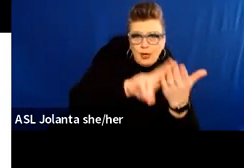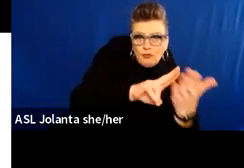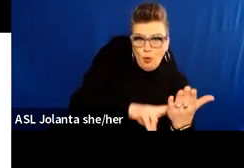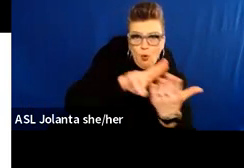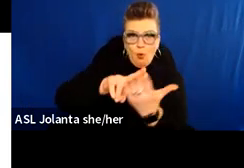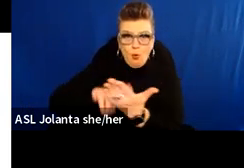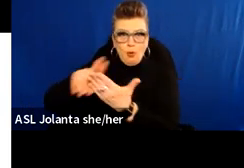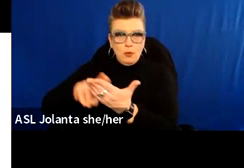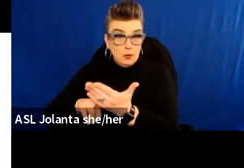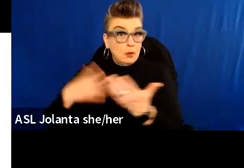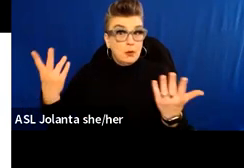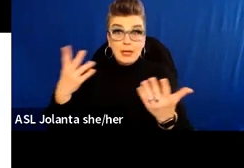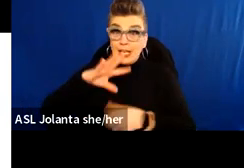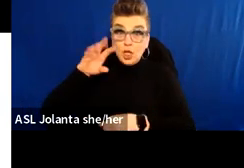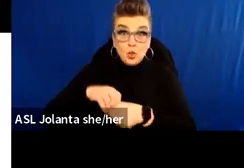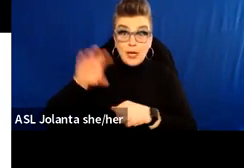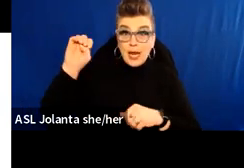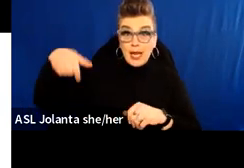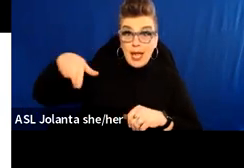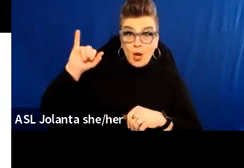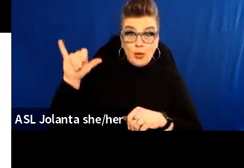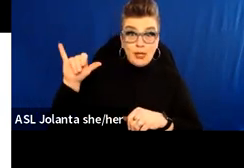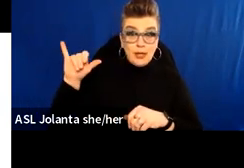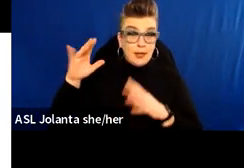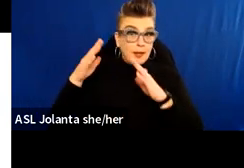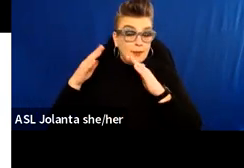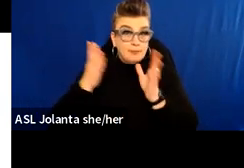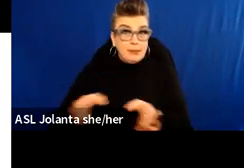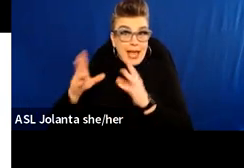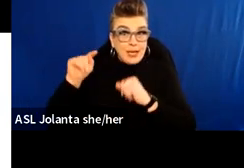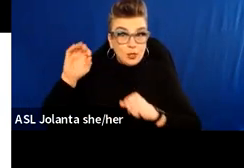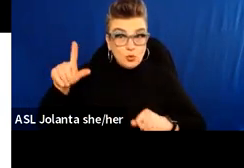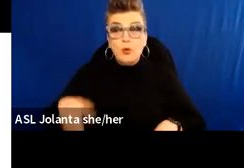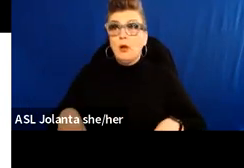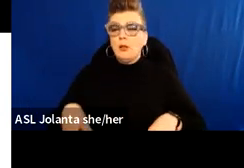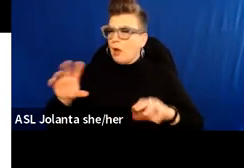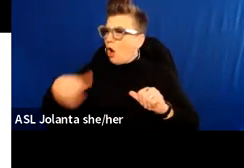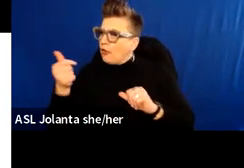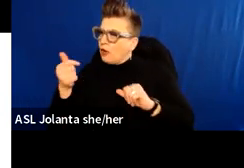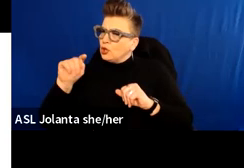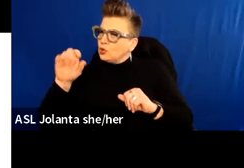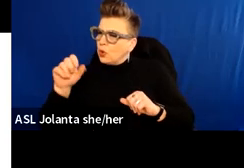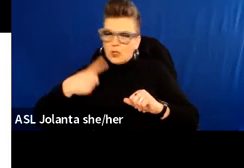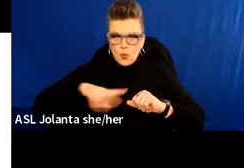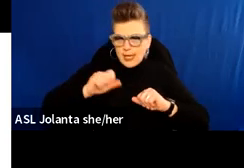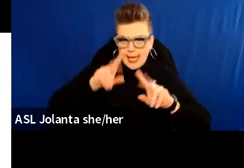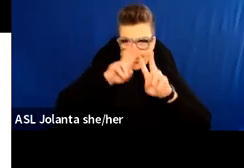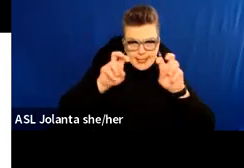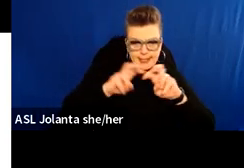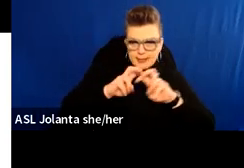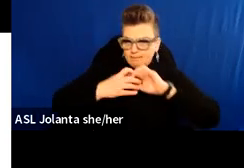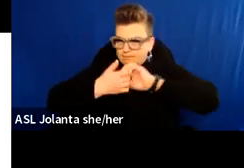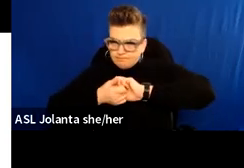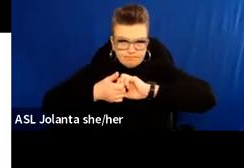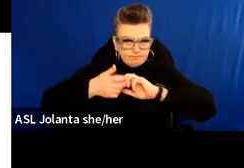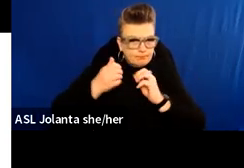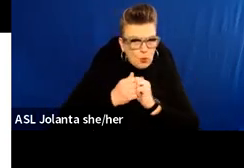planning tool and other resources available to us to take a take a really close look in partnership with these communities about how how